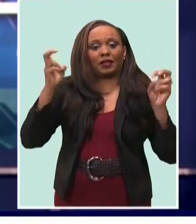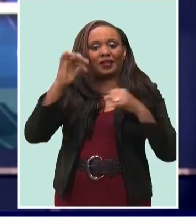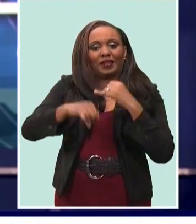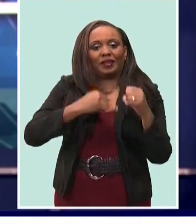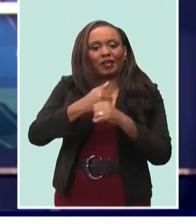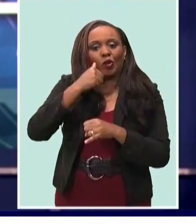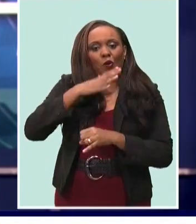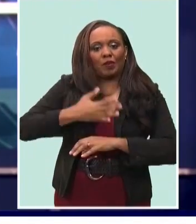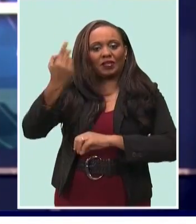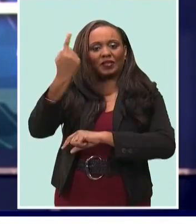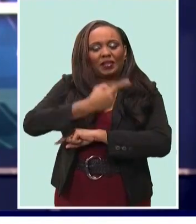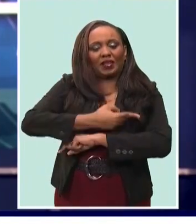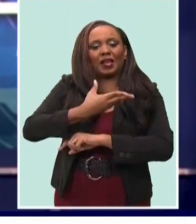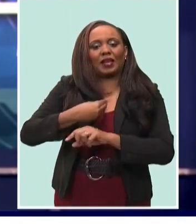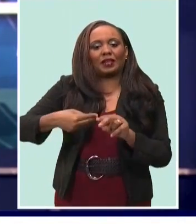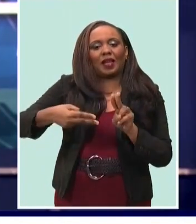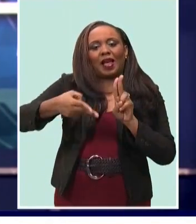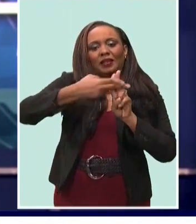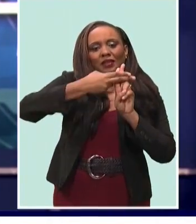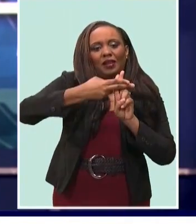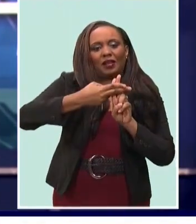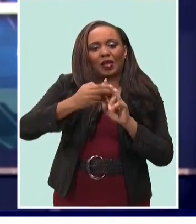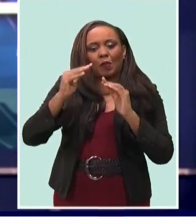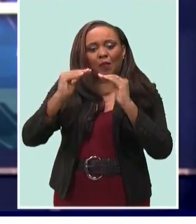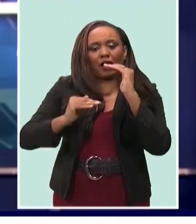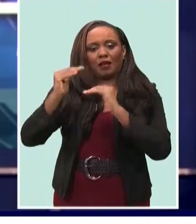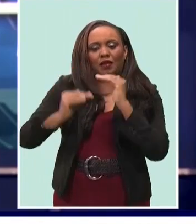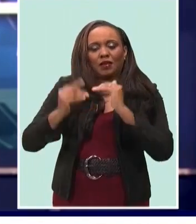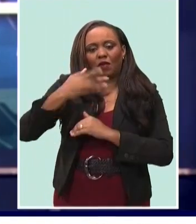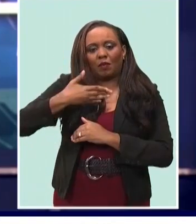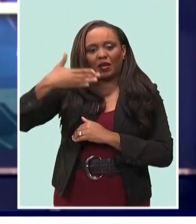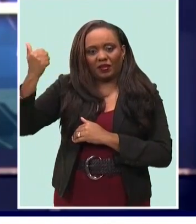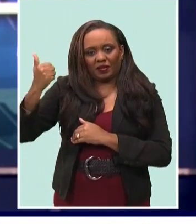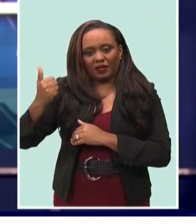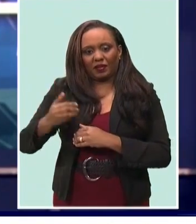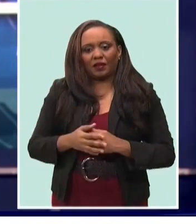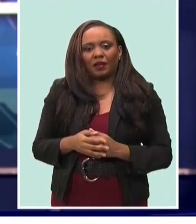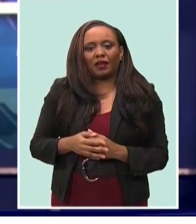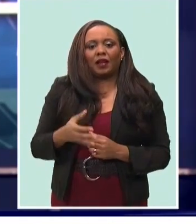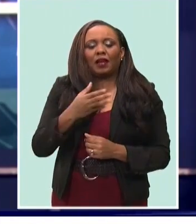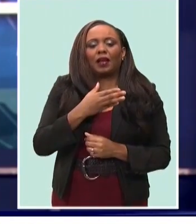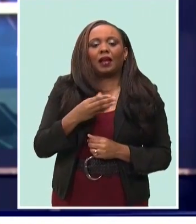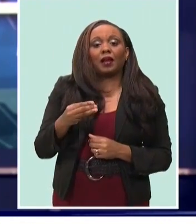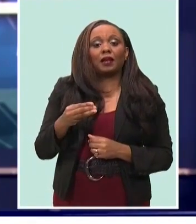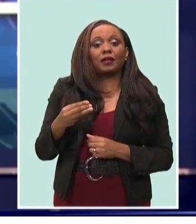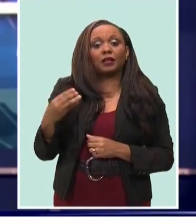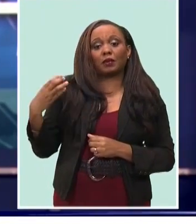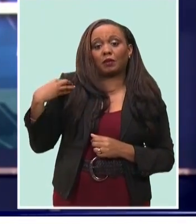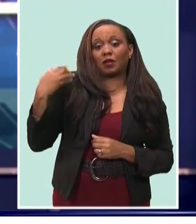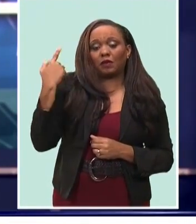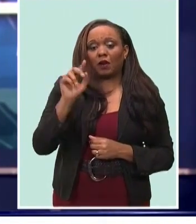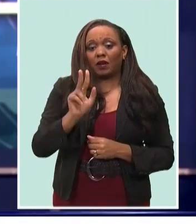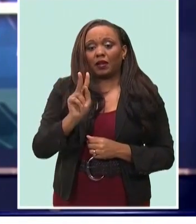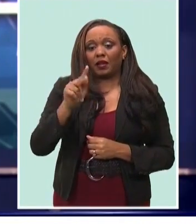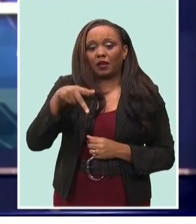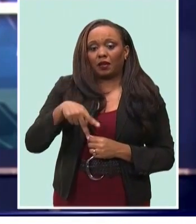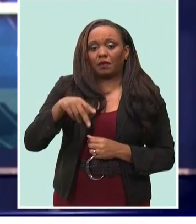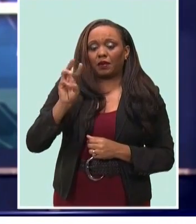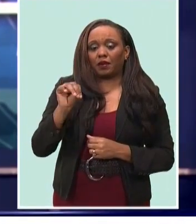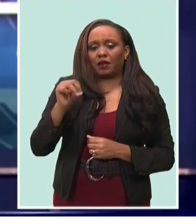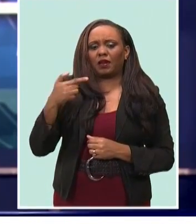Women's Day is Balance for Better, and partner with KPMG Barbados and the Eastern Caribbean. Lisa Taylor says that the firm is striving to make this a